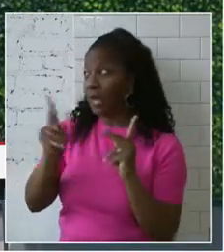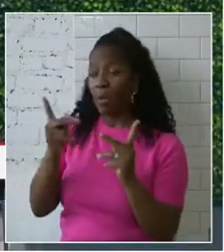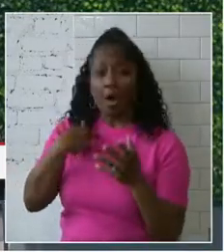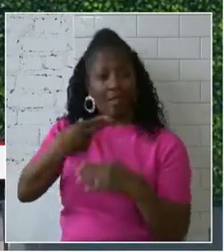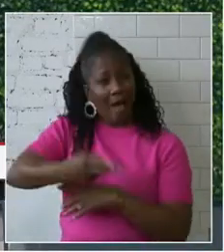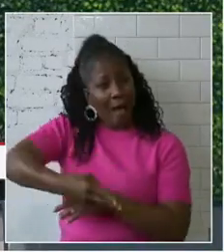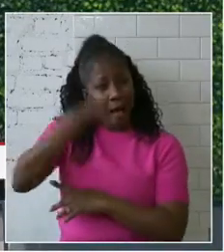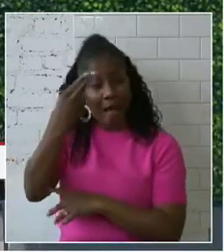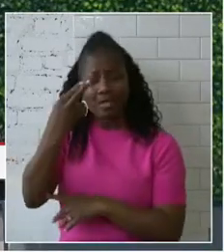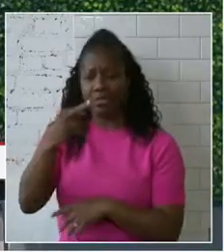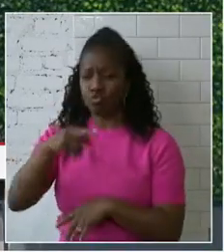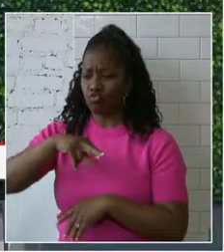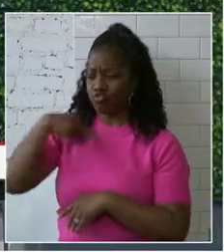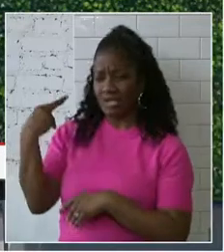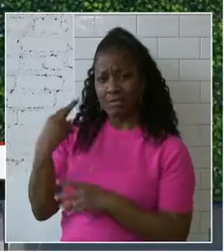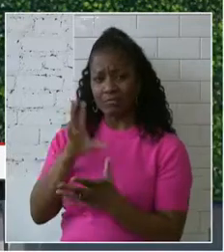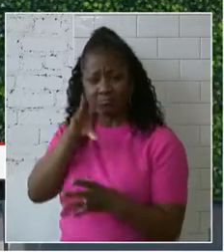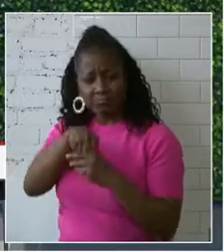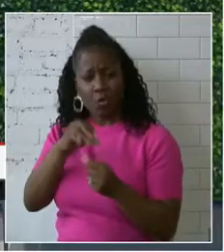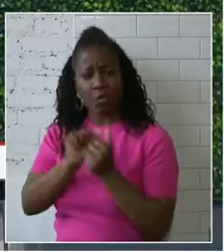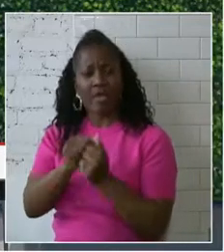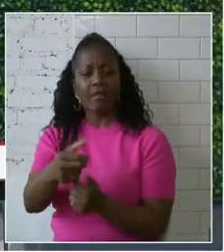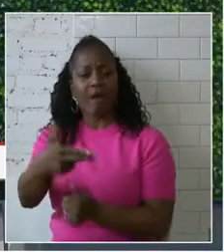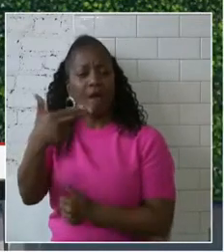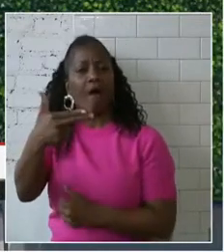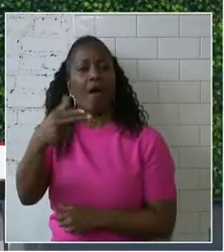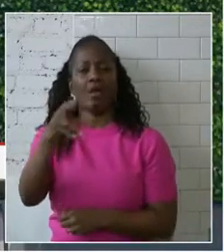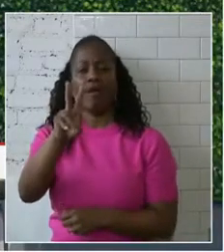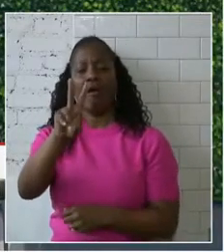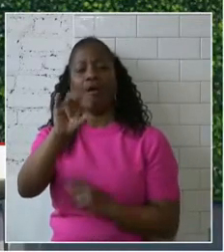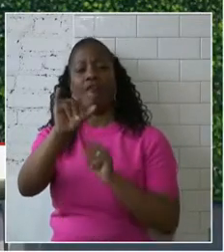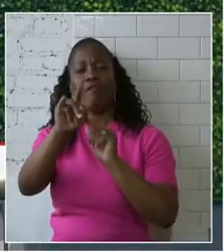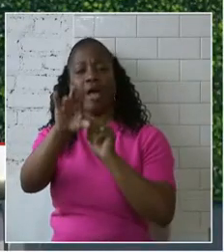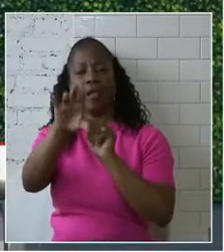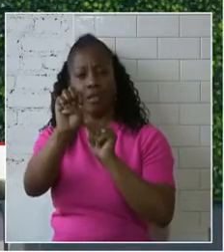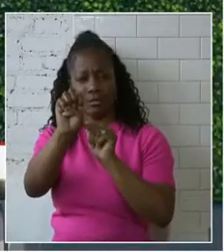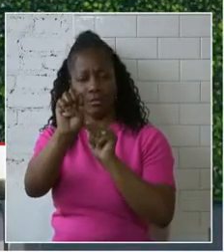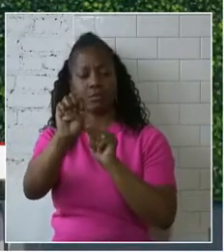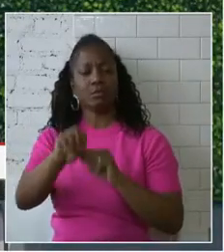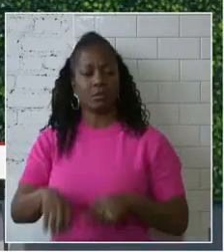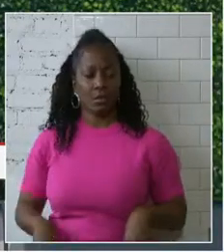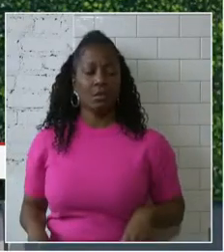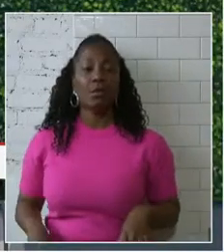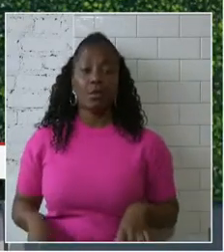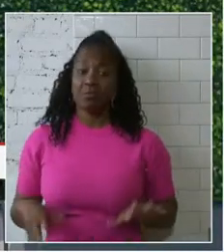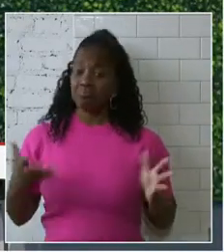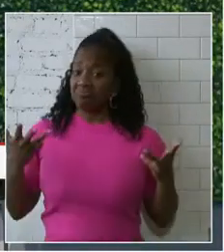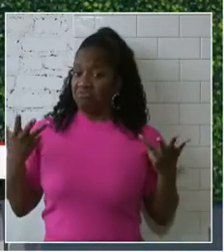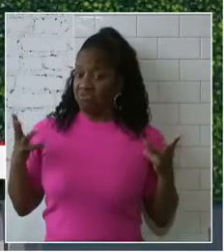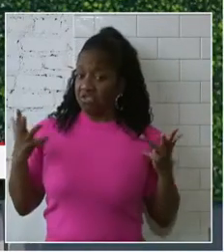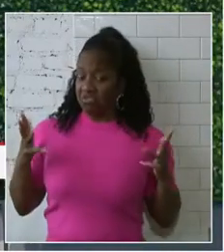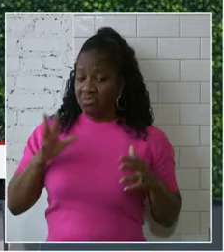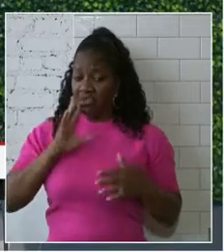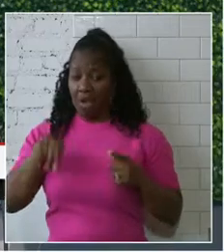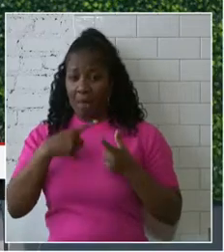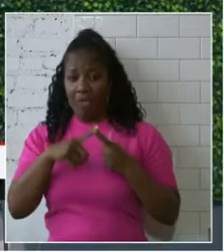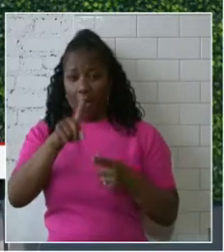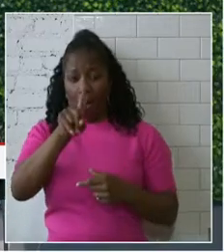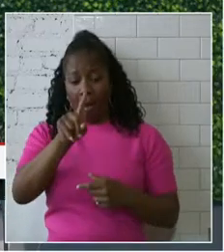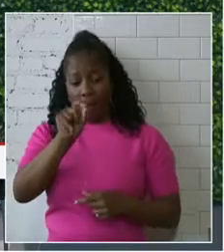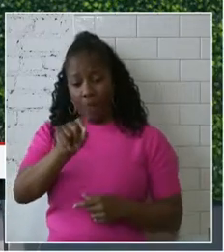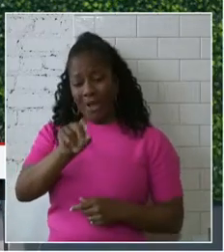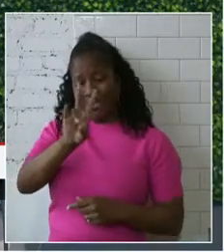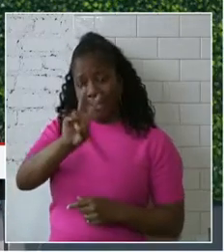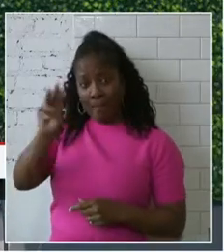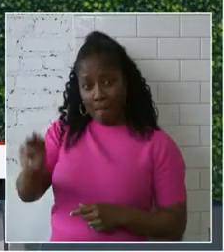risk of getting involved in gun violence. So we have talked previously about the $1.7